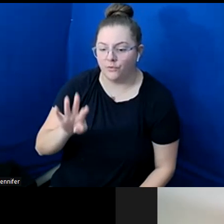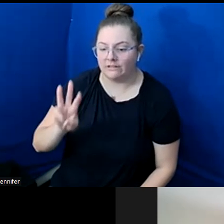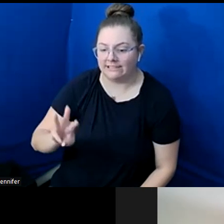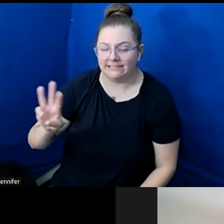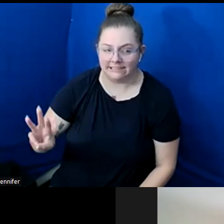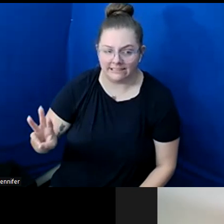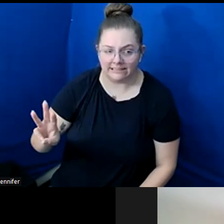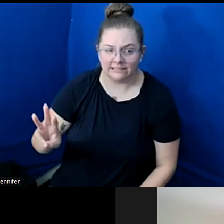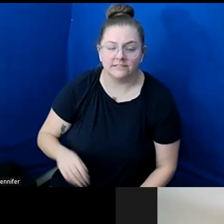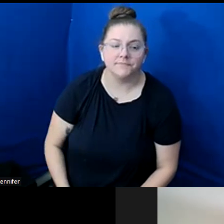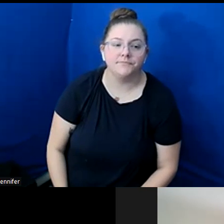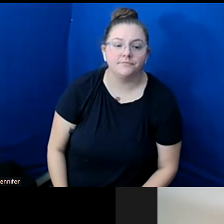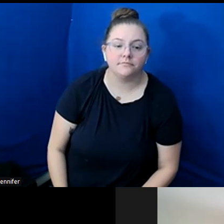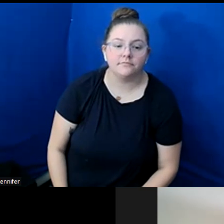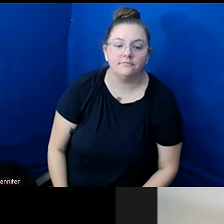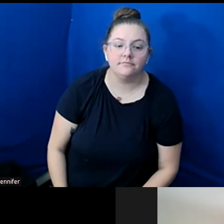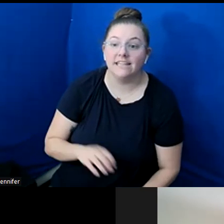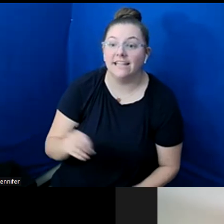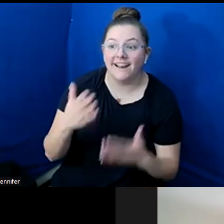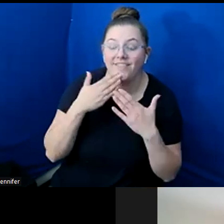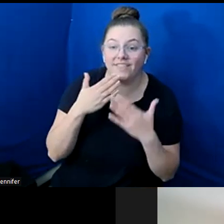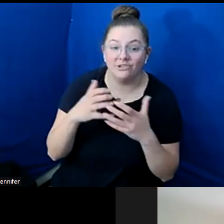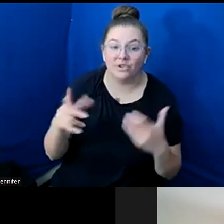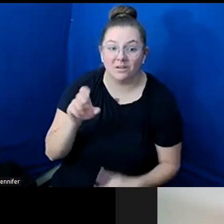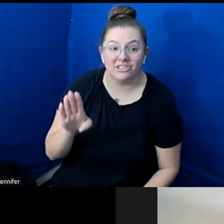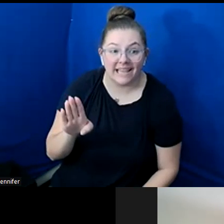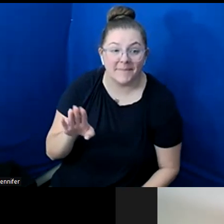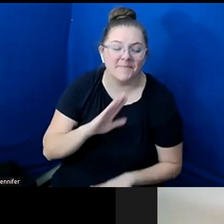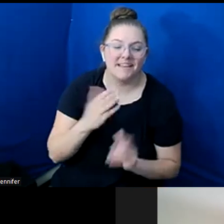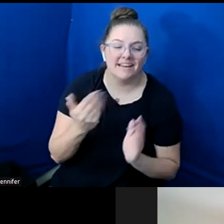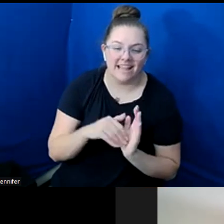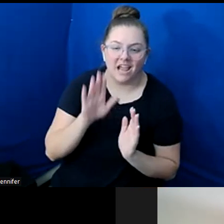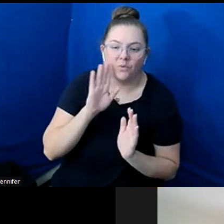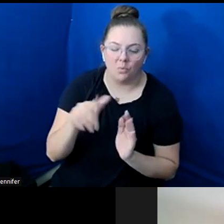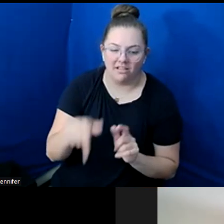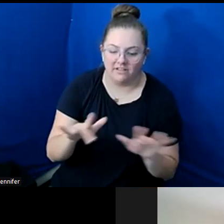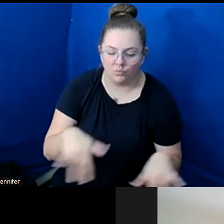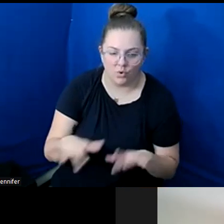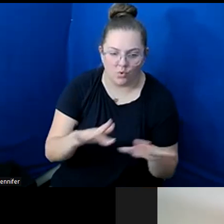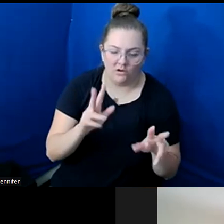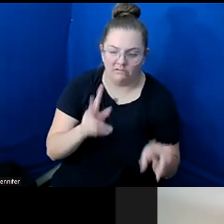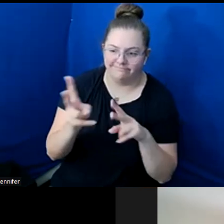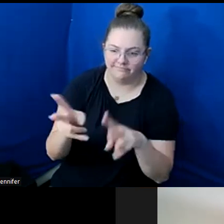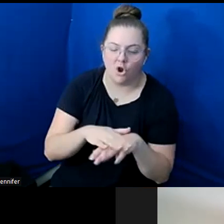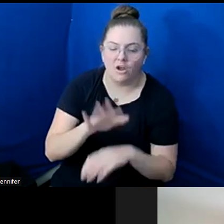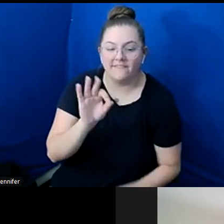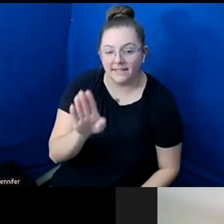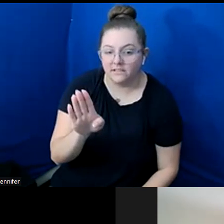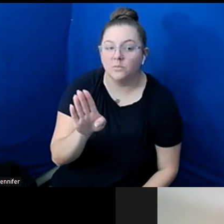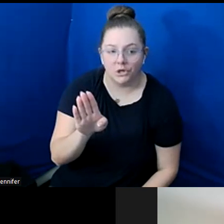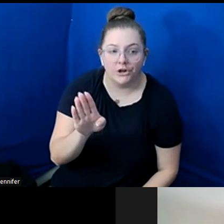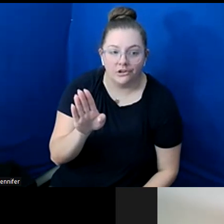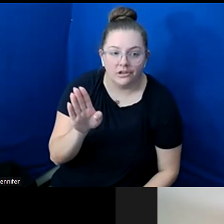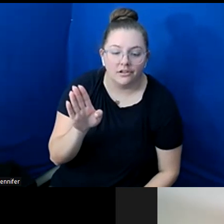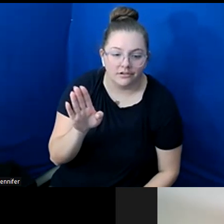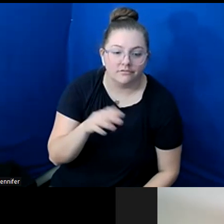1-866-333-2466. And yeah, thank you so much, Deb. And once again, we will have this recording. We're going to put it on our Facebook page.